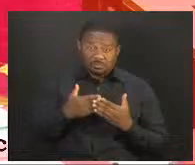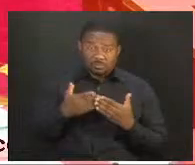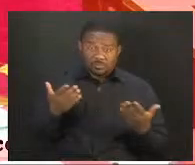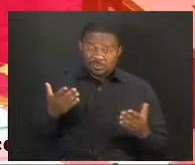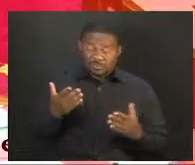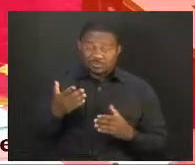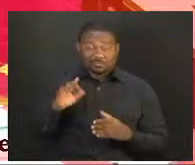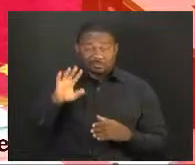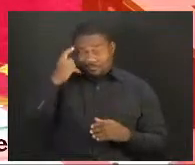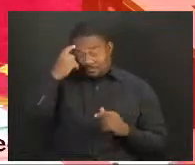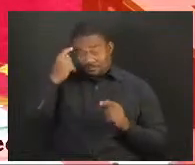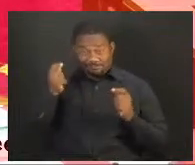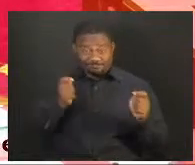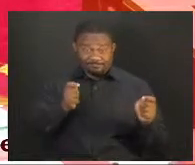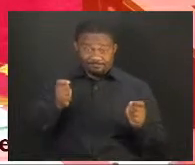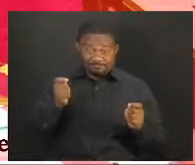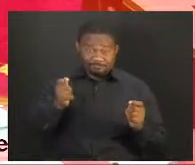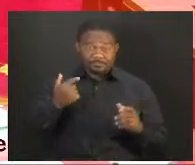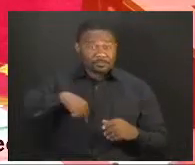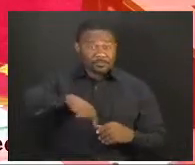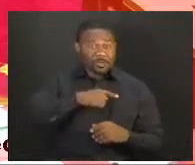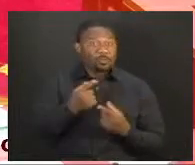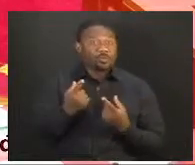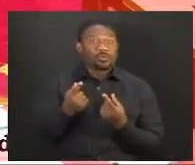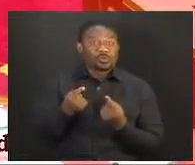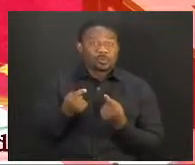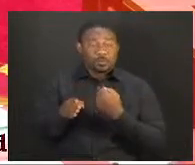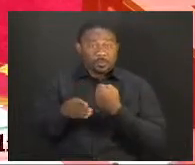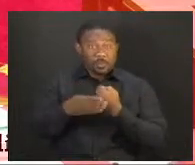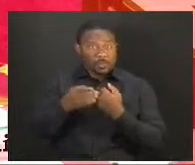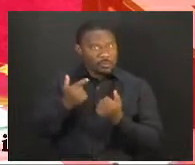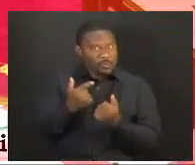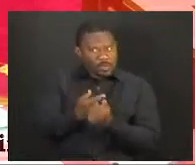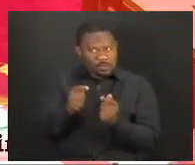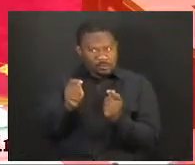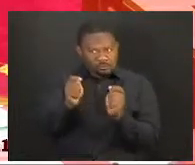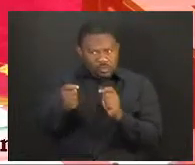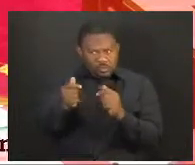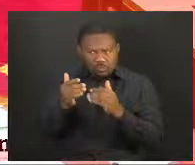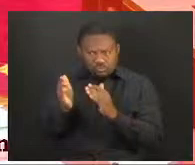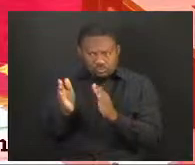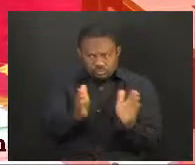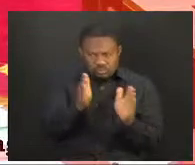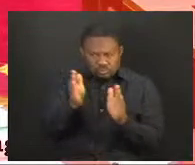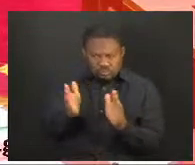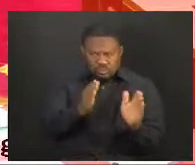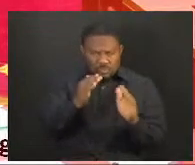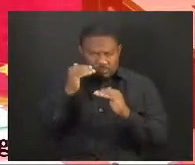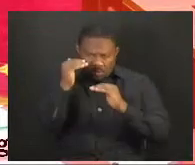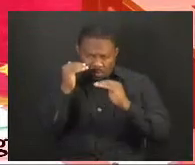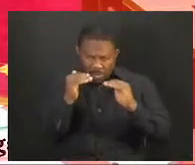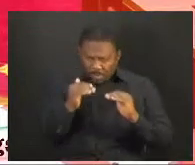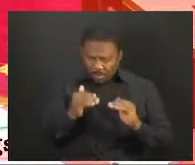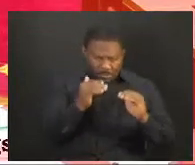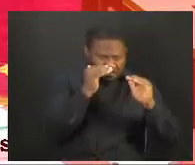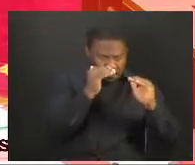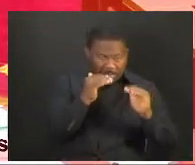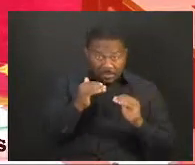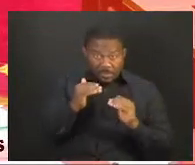governance. The Speaker will restructure the Bank of Ghana to strengthen its independence and operationalize